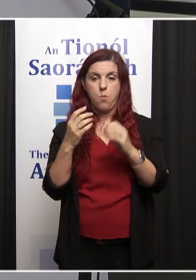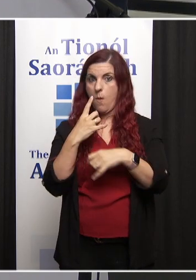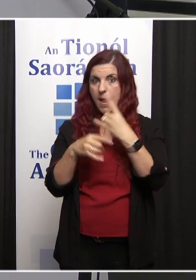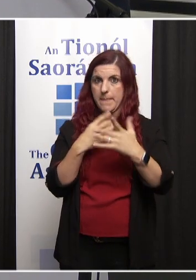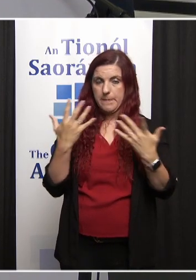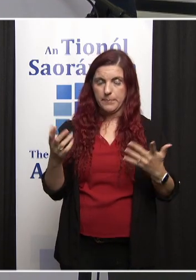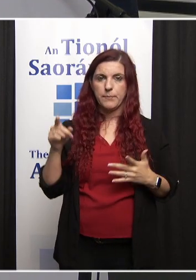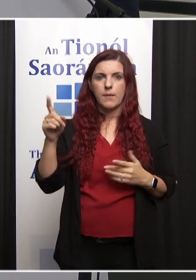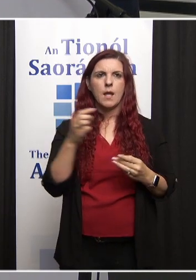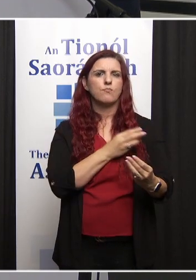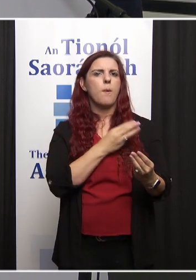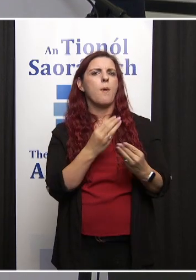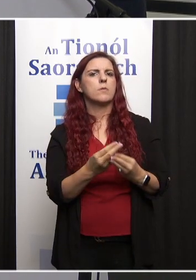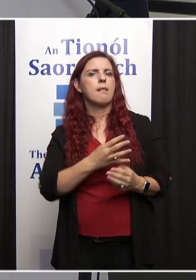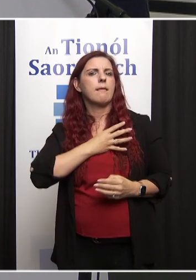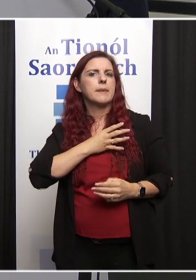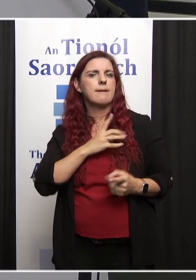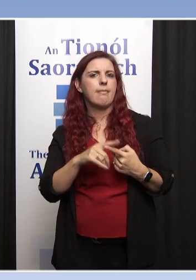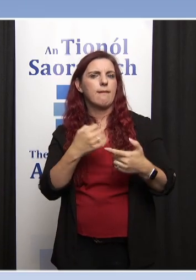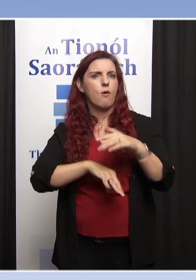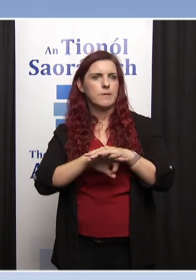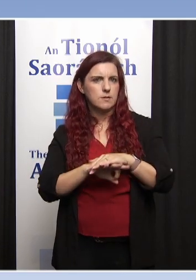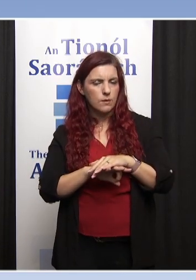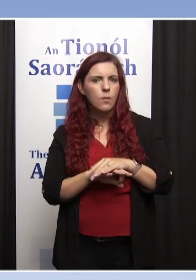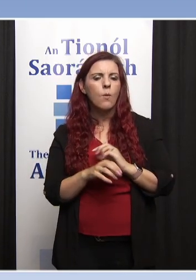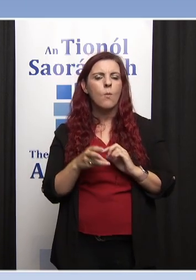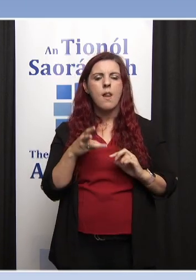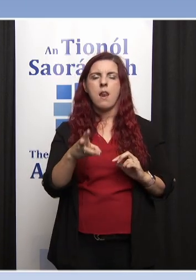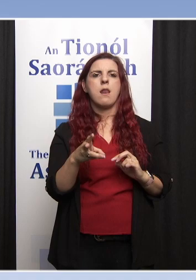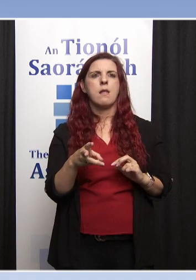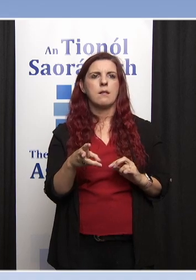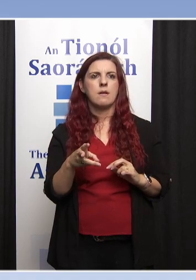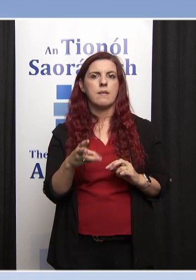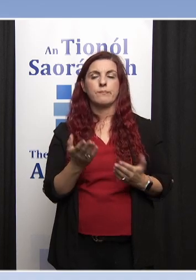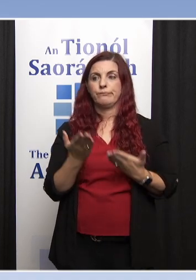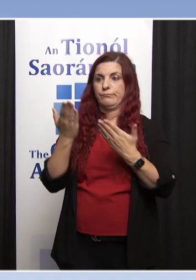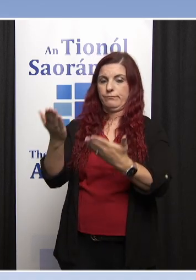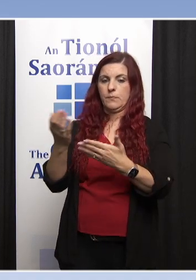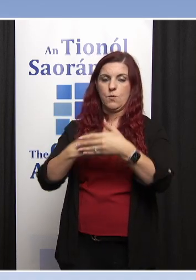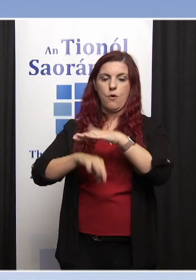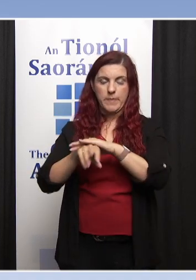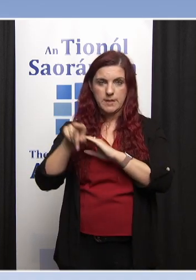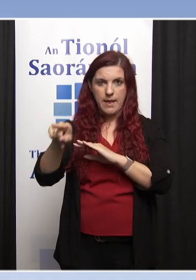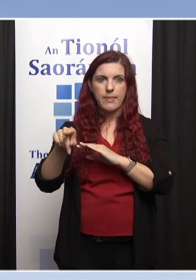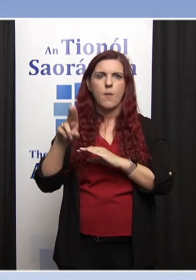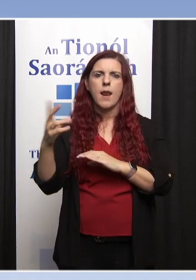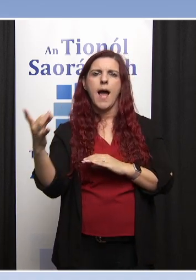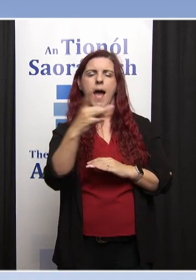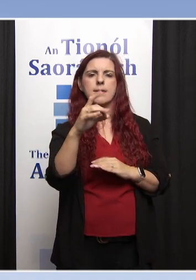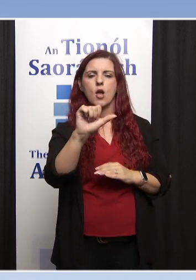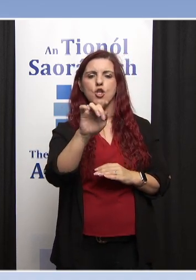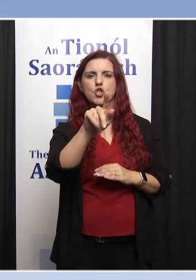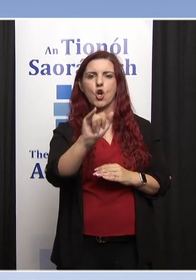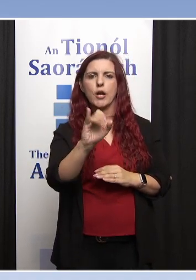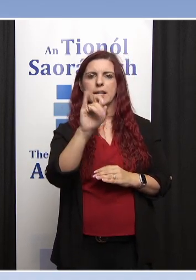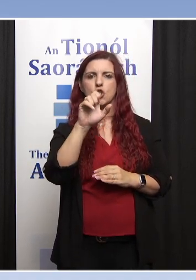that those committees and the government will make are agreed by Cabinet. The government will then ask the Attorney General to draft